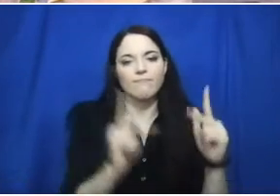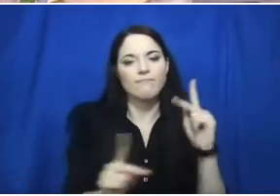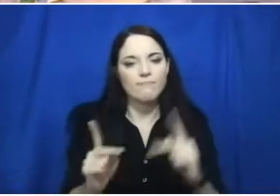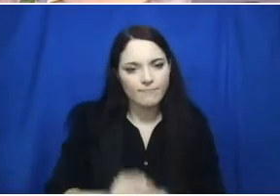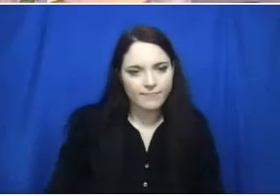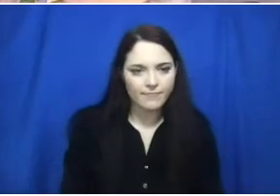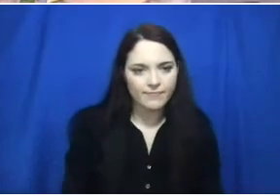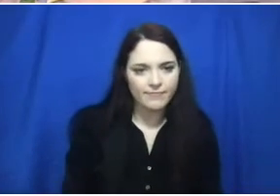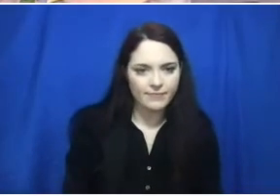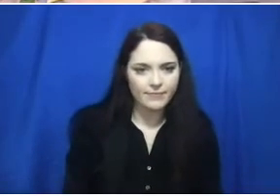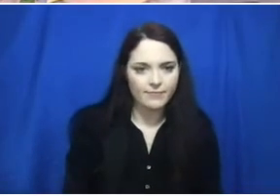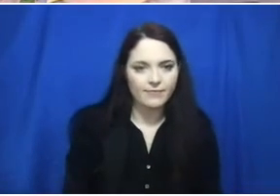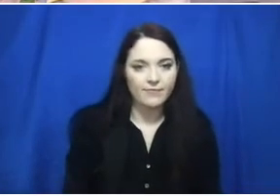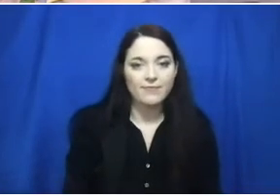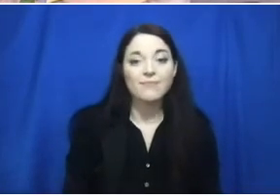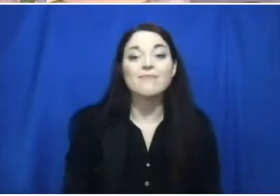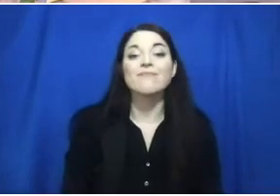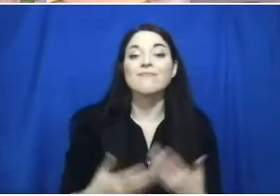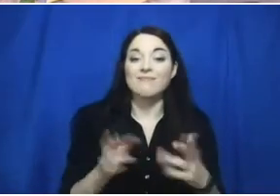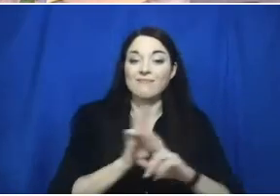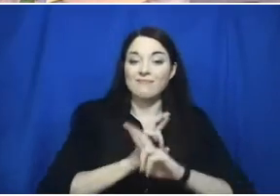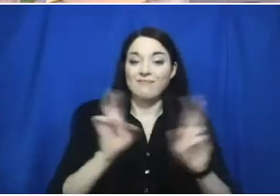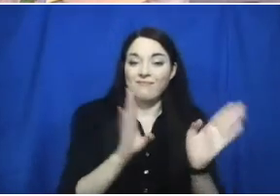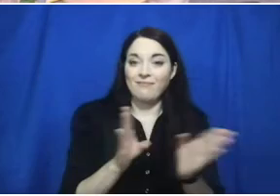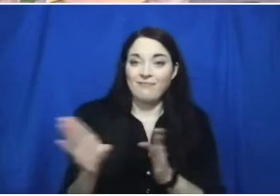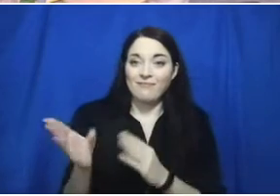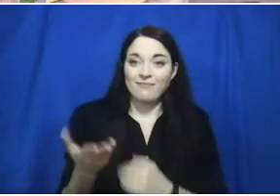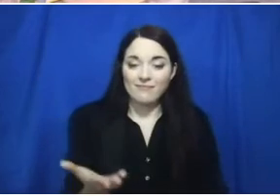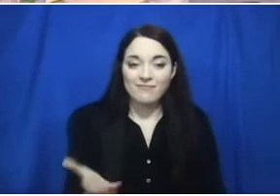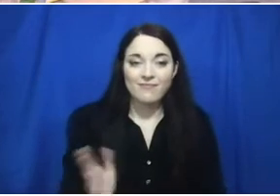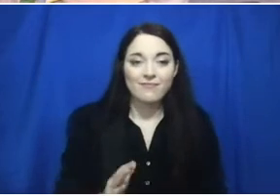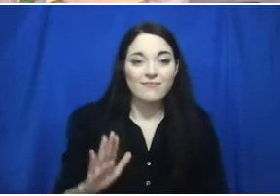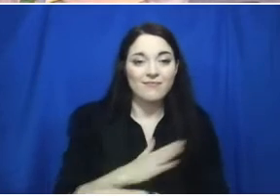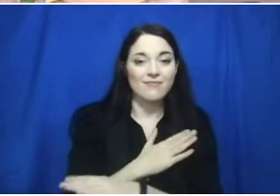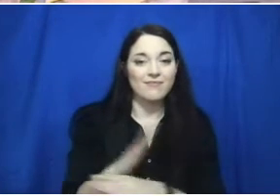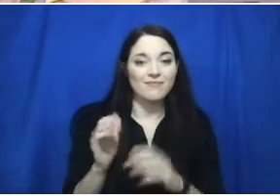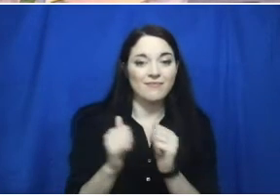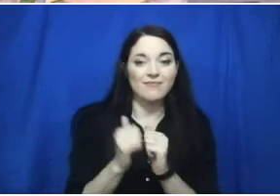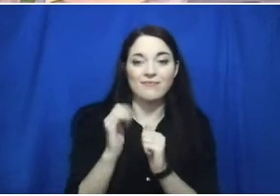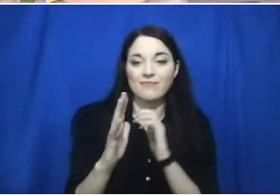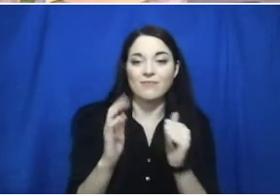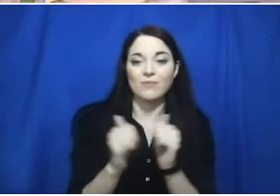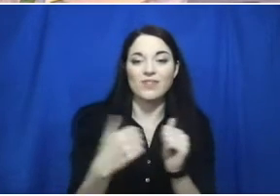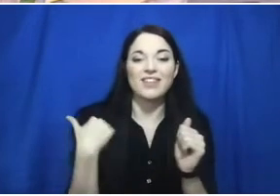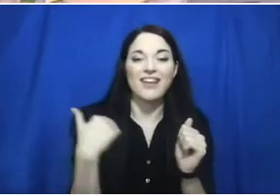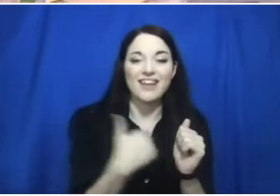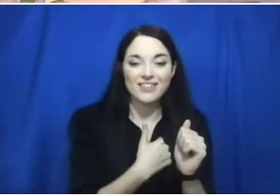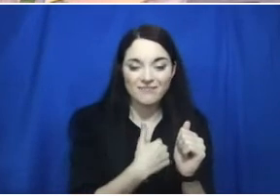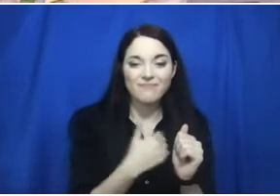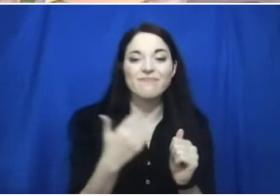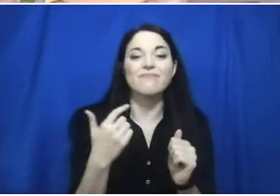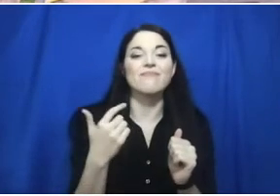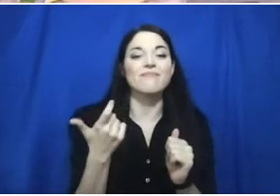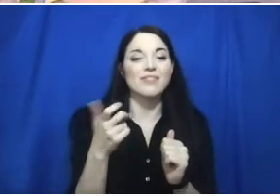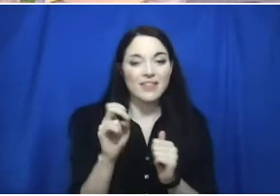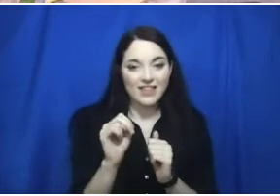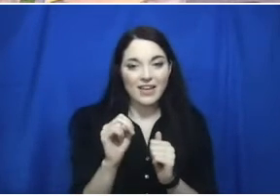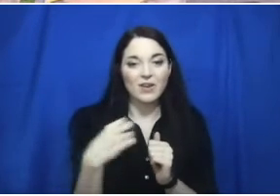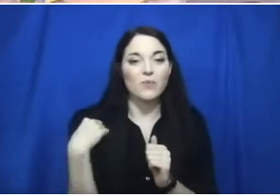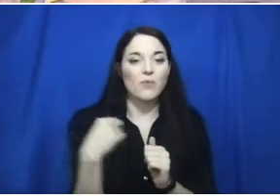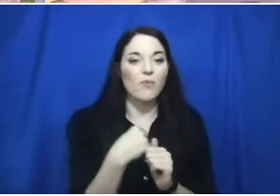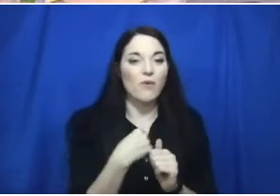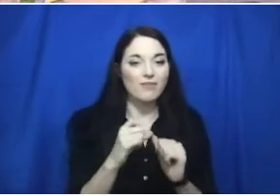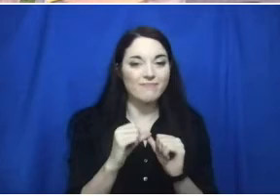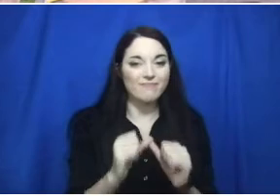So gather your elements, sing along with us, and then we will consume together at the end of